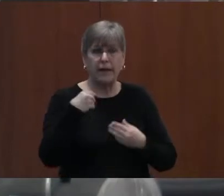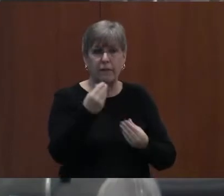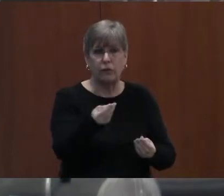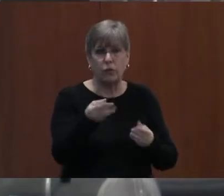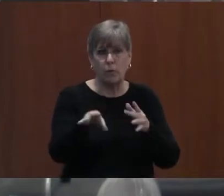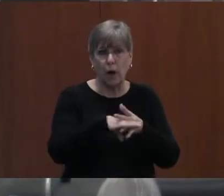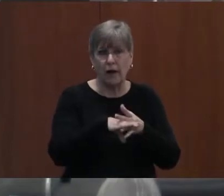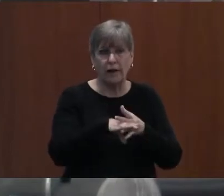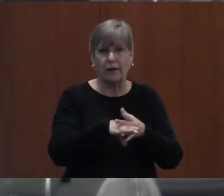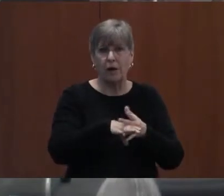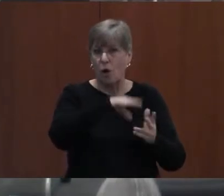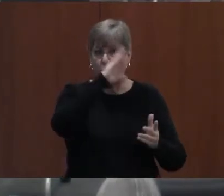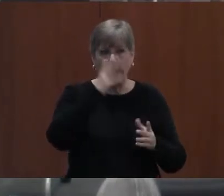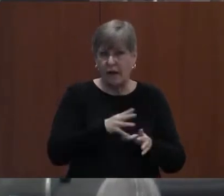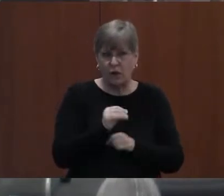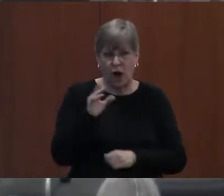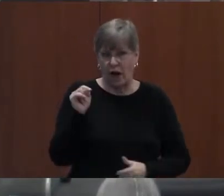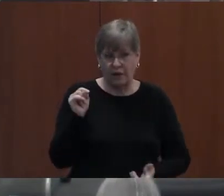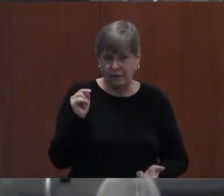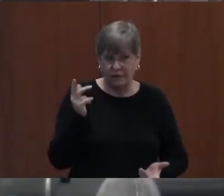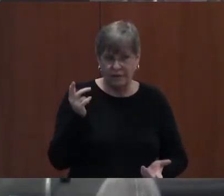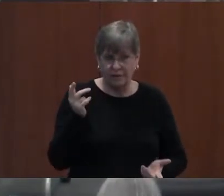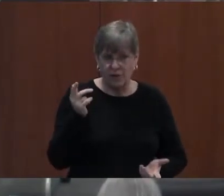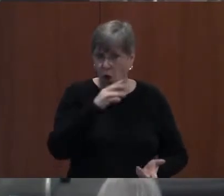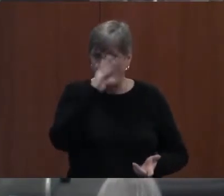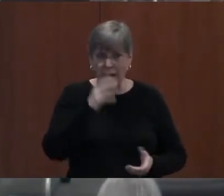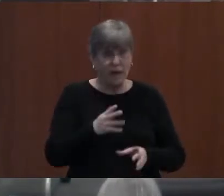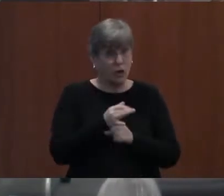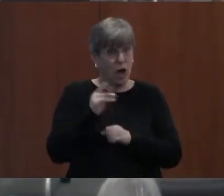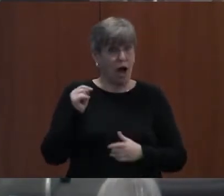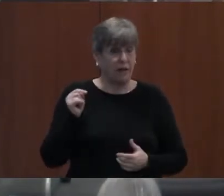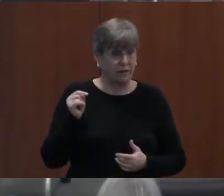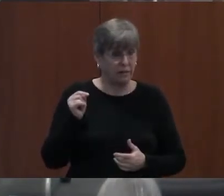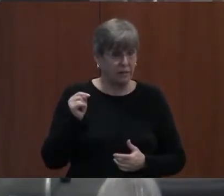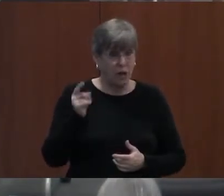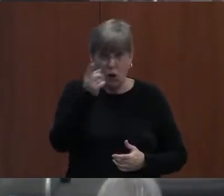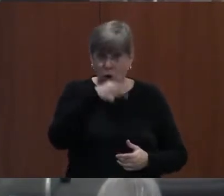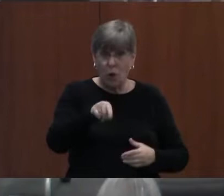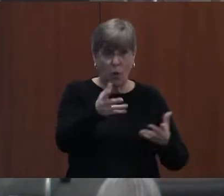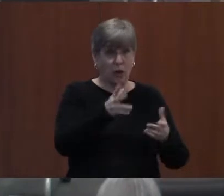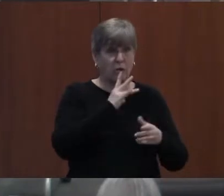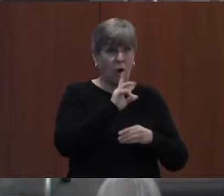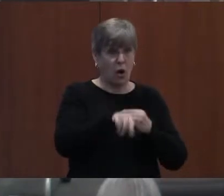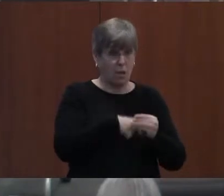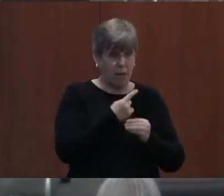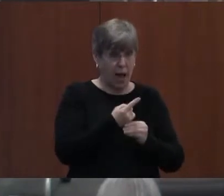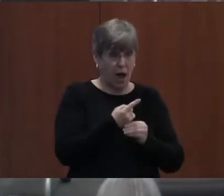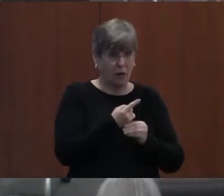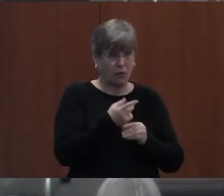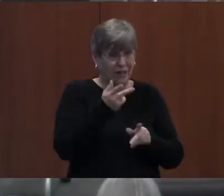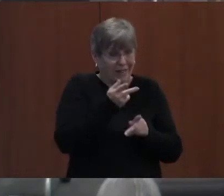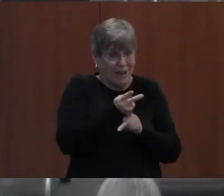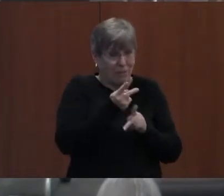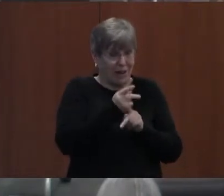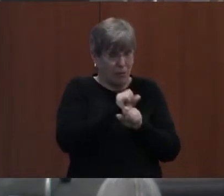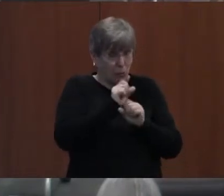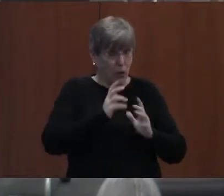you. We never got it. We never got it. You all want to talk about retention?